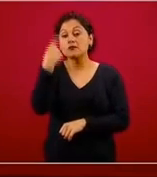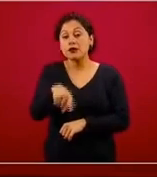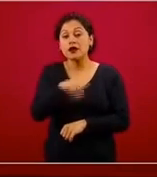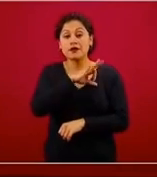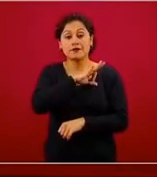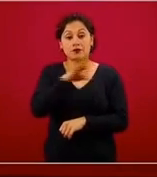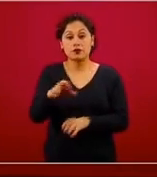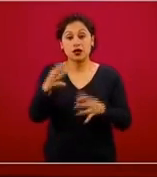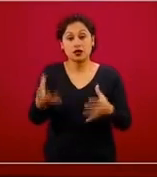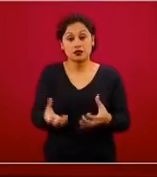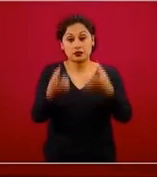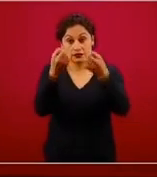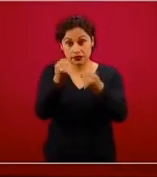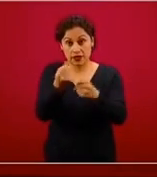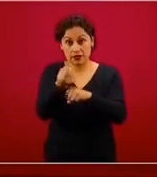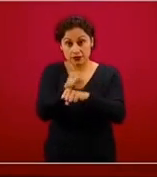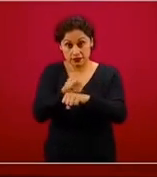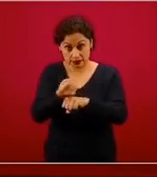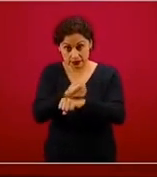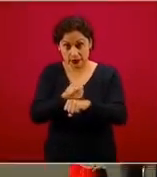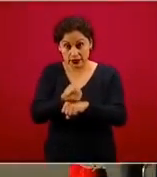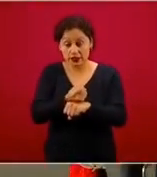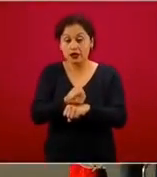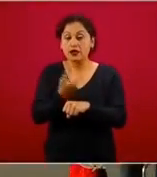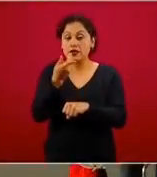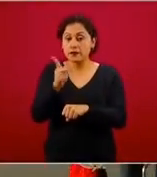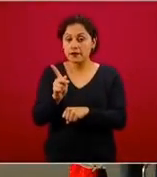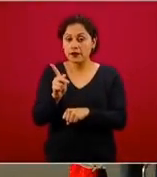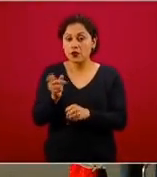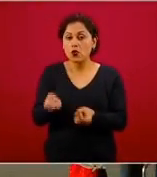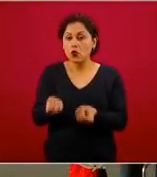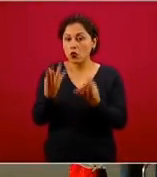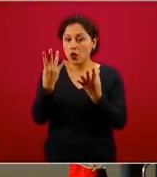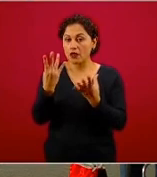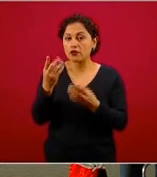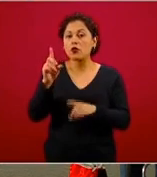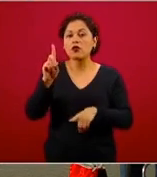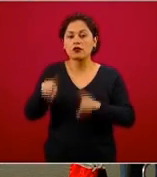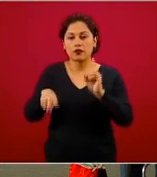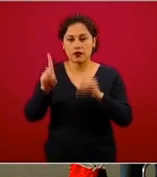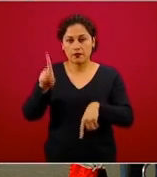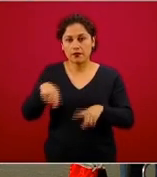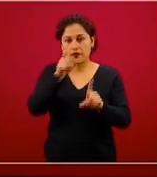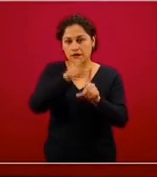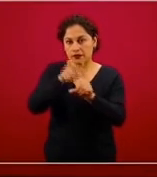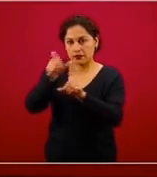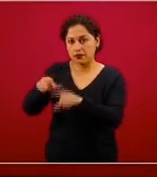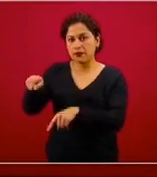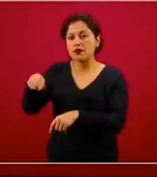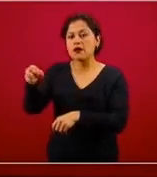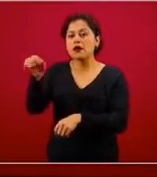anticoagulant, but that maybe you were using it in lower doses.